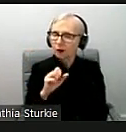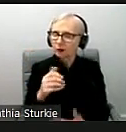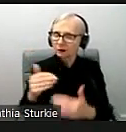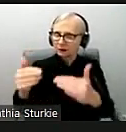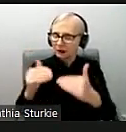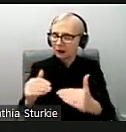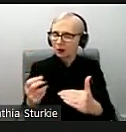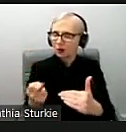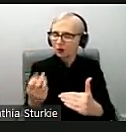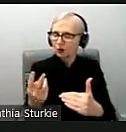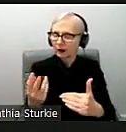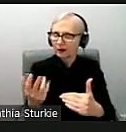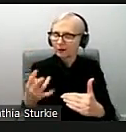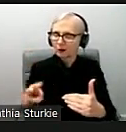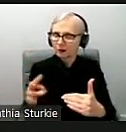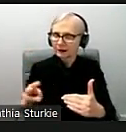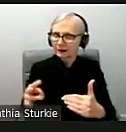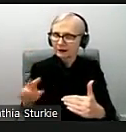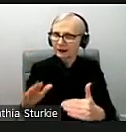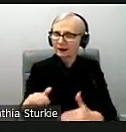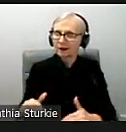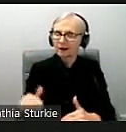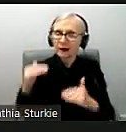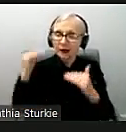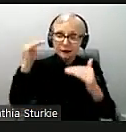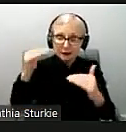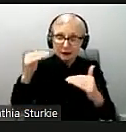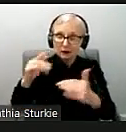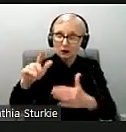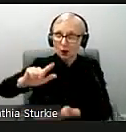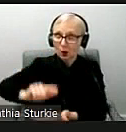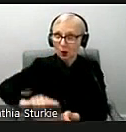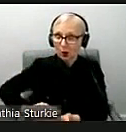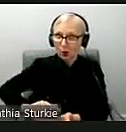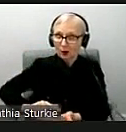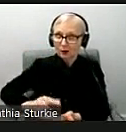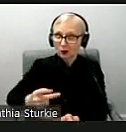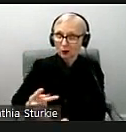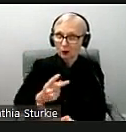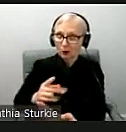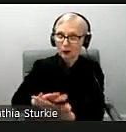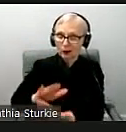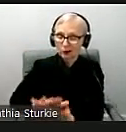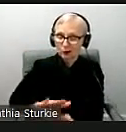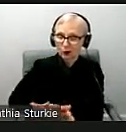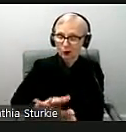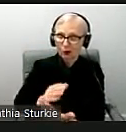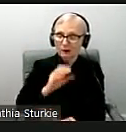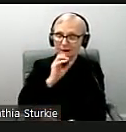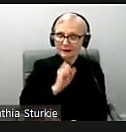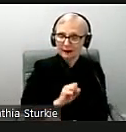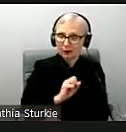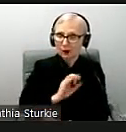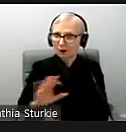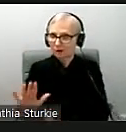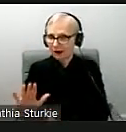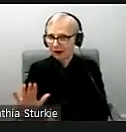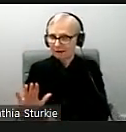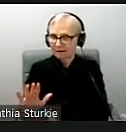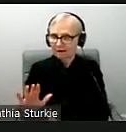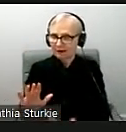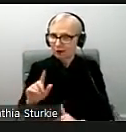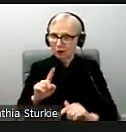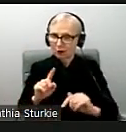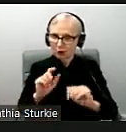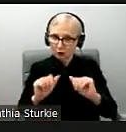17-year-olds, followed by the adults. And then the lowest rates continue to be among our preschool age children, so 0 to 5-year-olds. And again, you can see